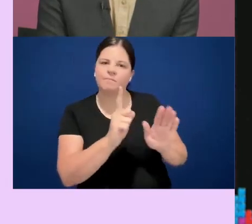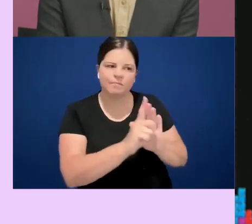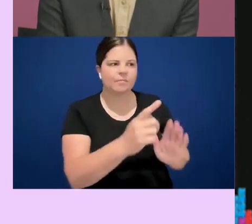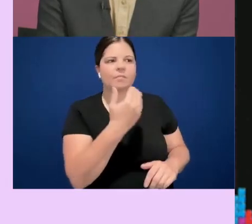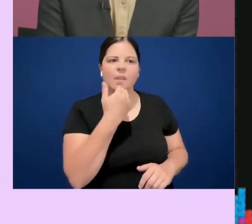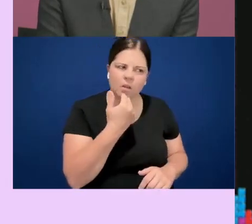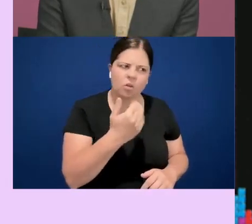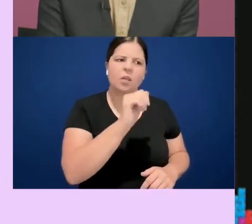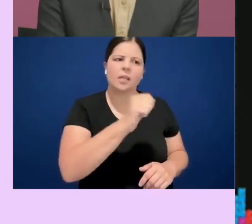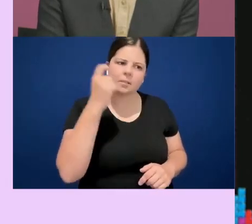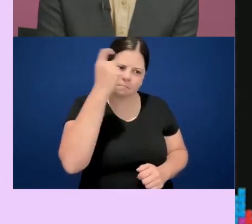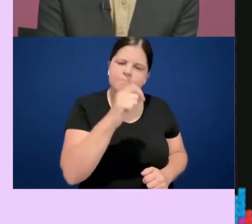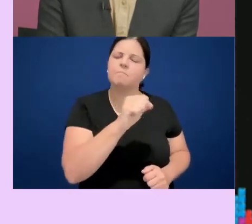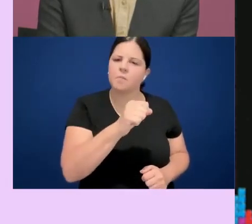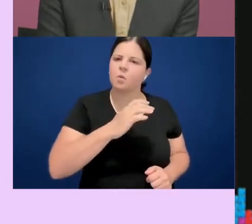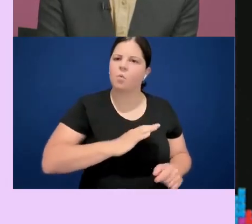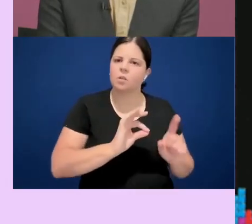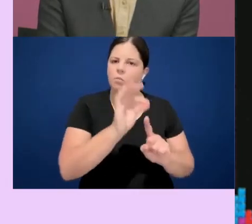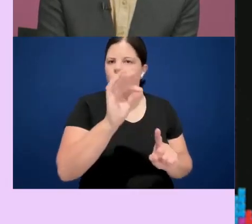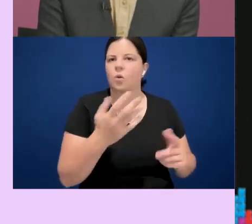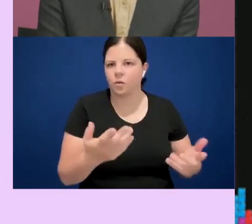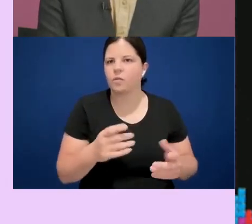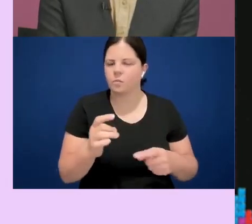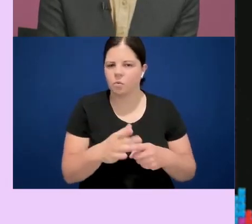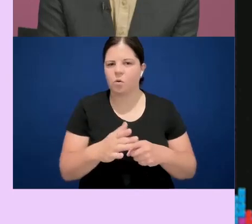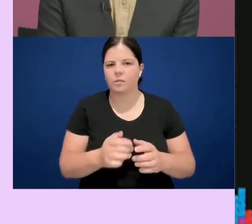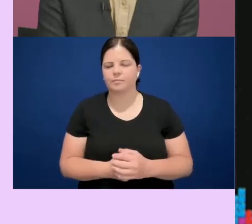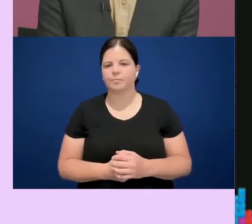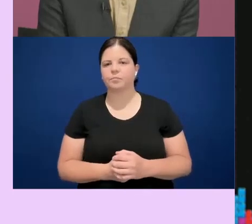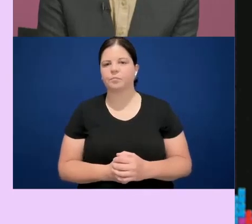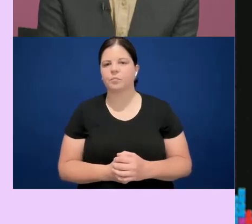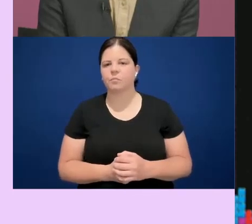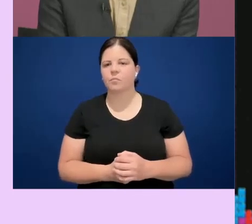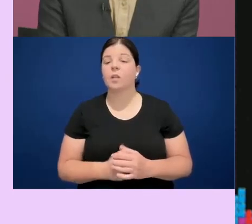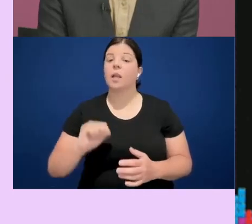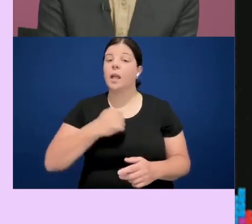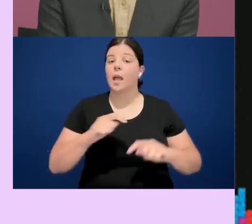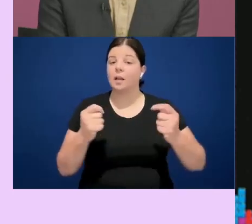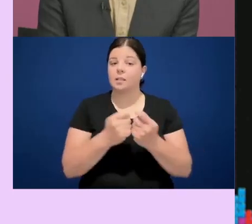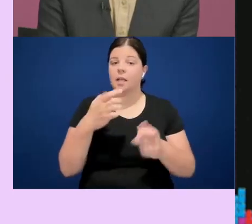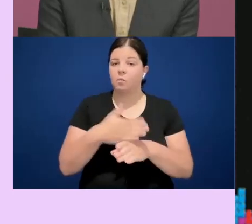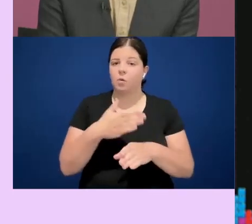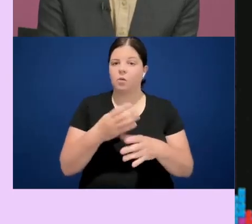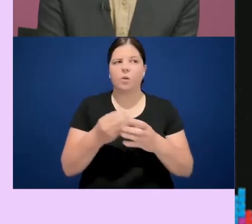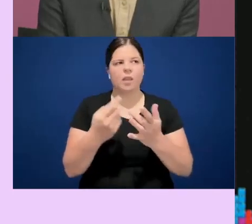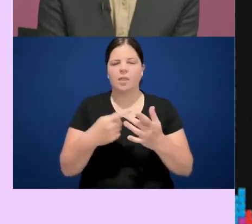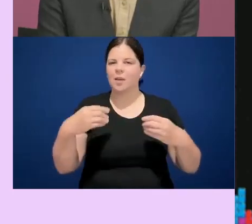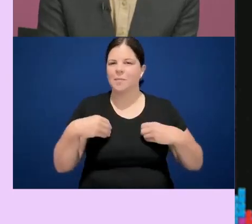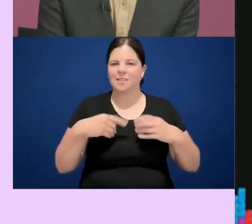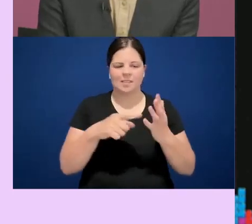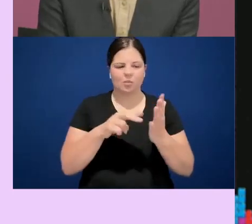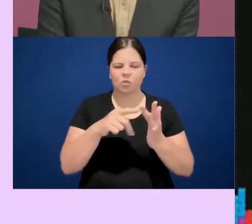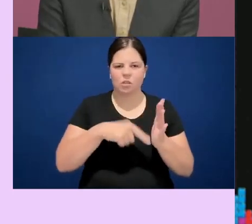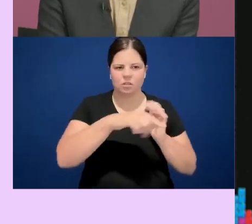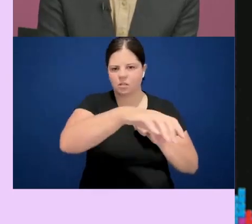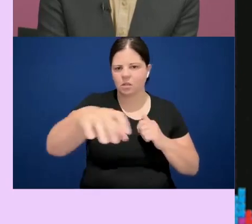Our team works very closely with other business units to embed this messaging across the department. Our goal is to